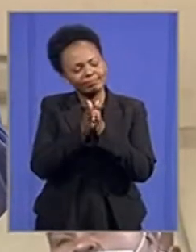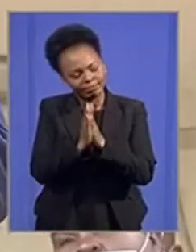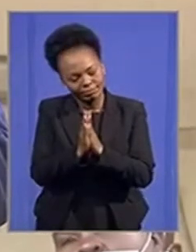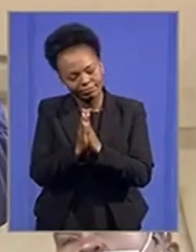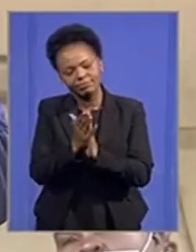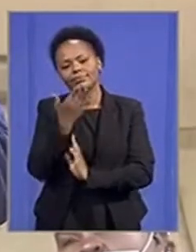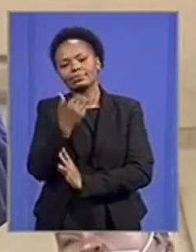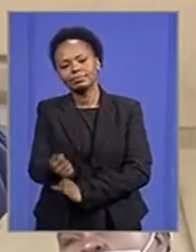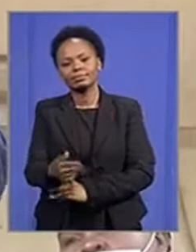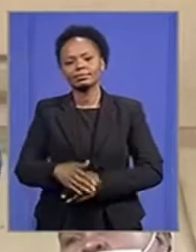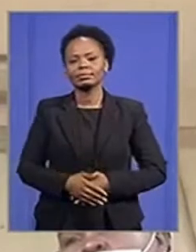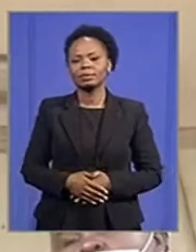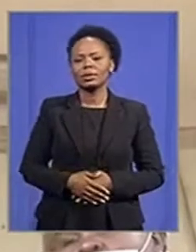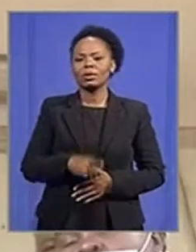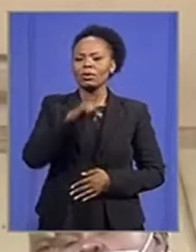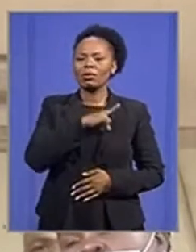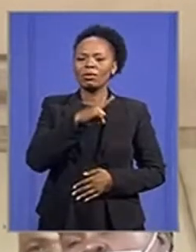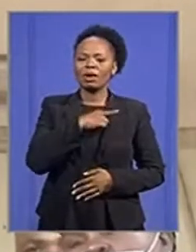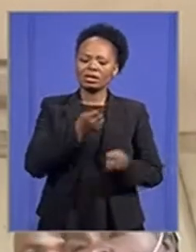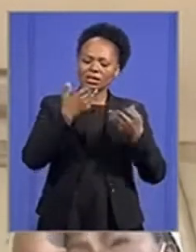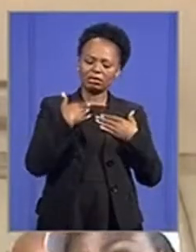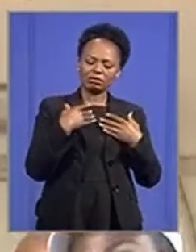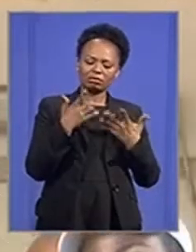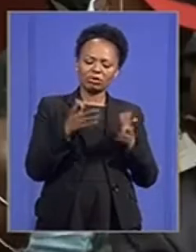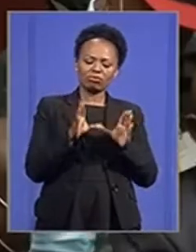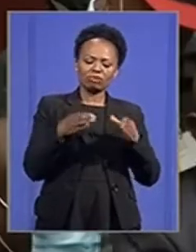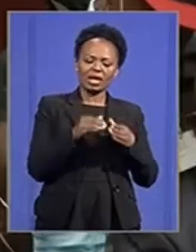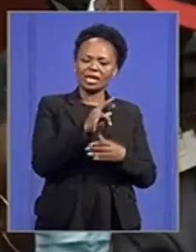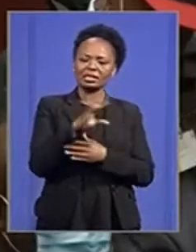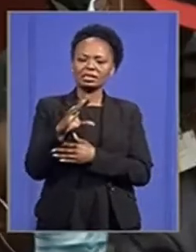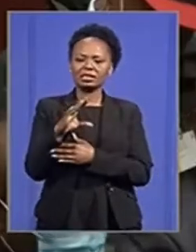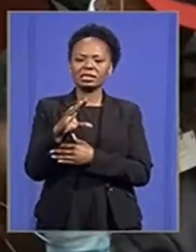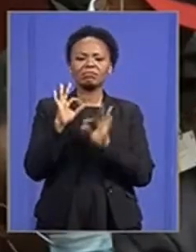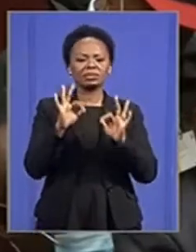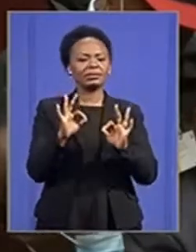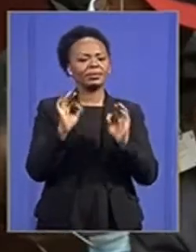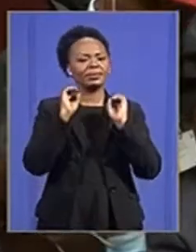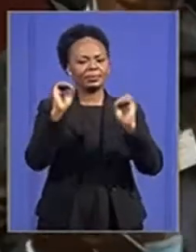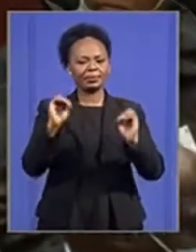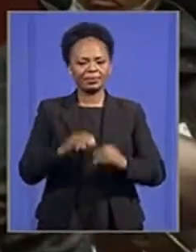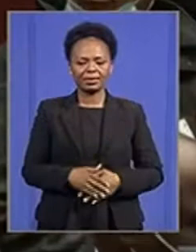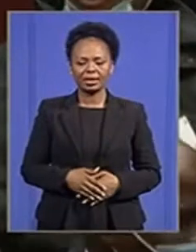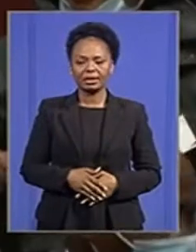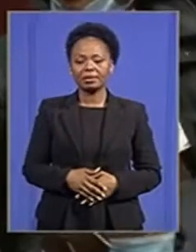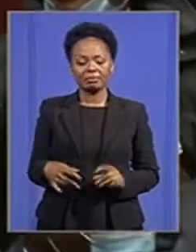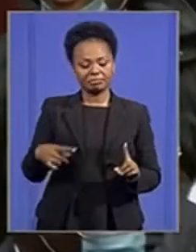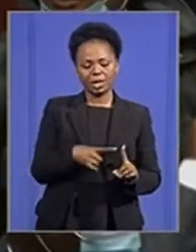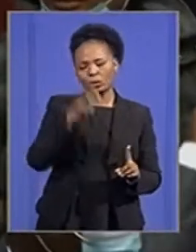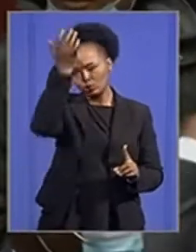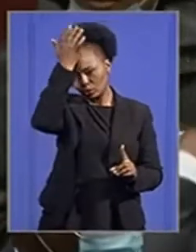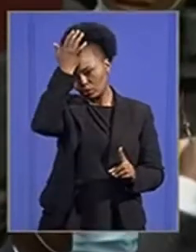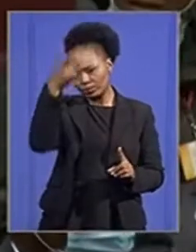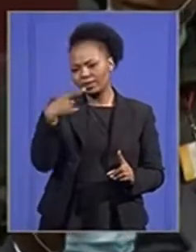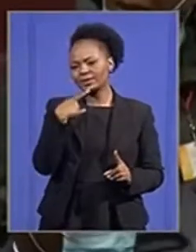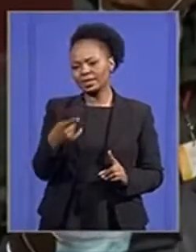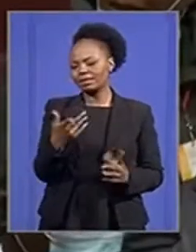Ngoba lokho akunikeza isithunzi umbutho. Le fa Zuma a le kgatlhanong le go dirisiwa ga kgetse ya gagwe ya bonweenwee go